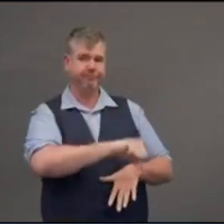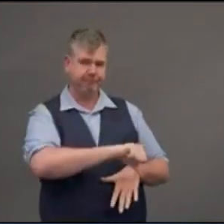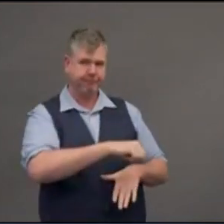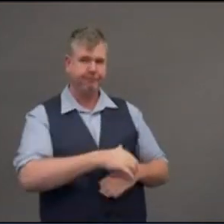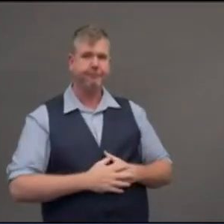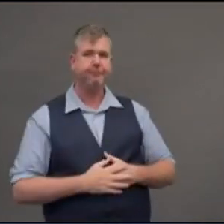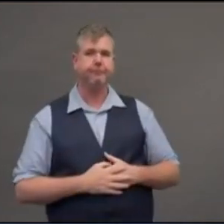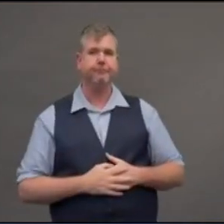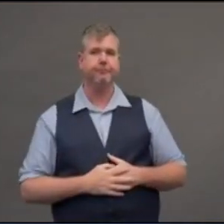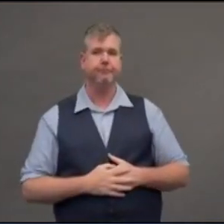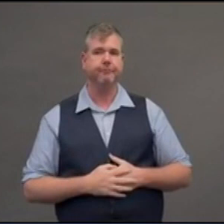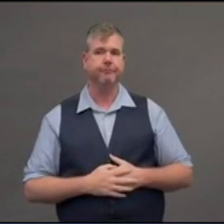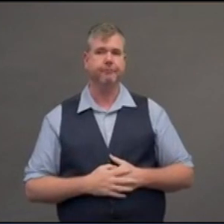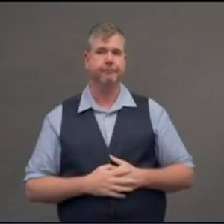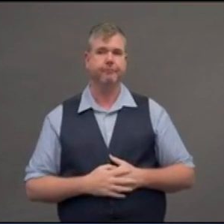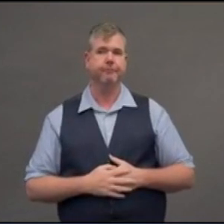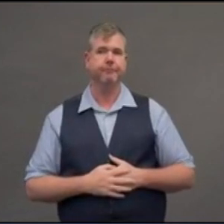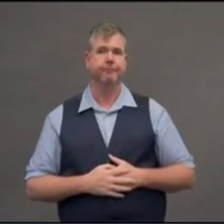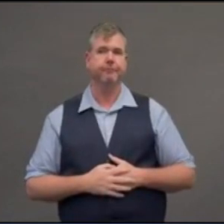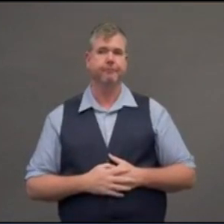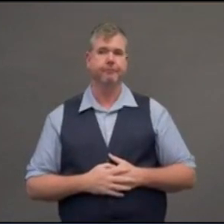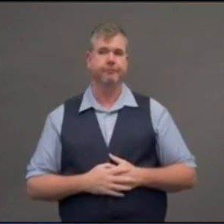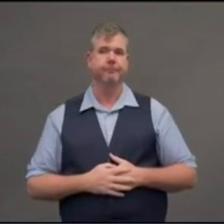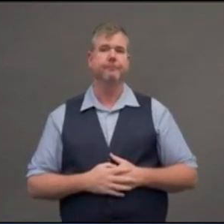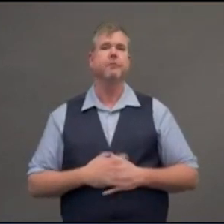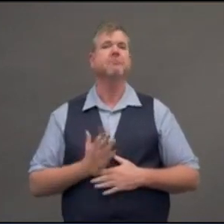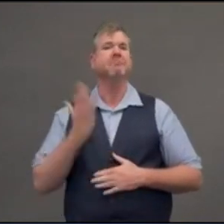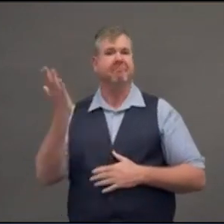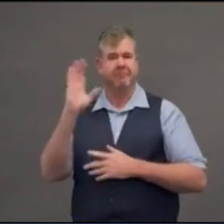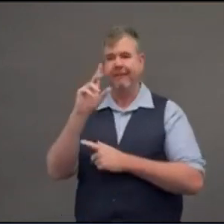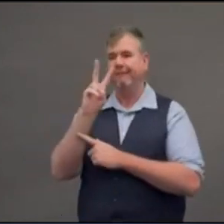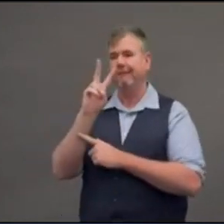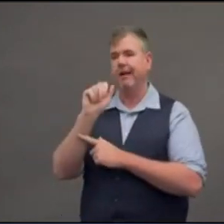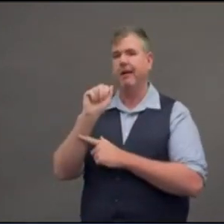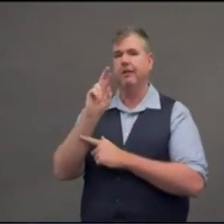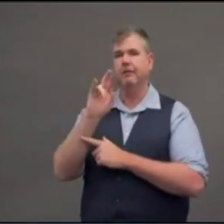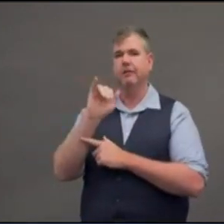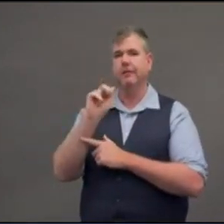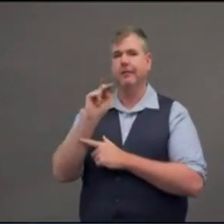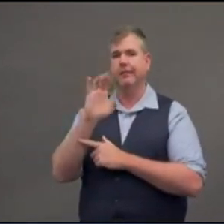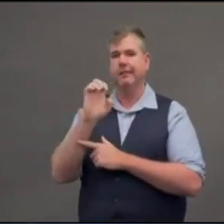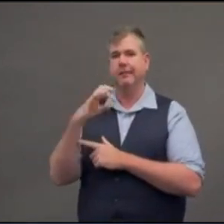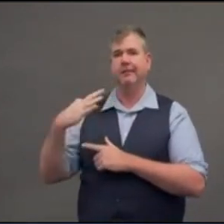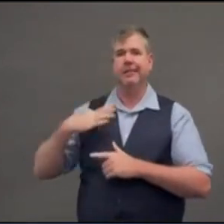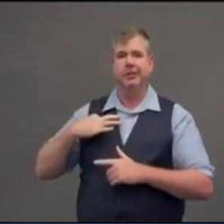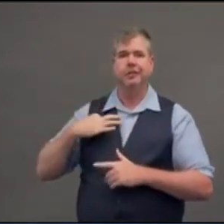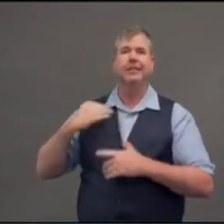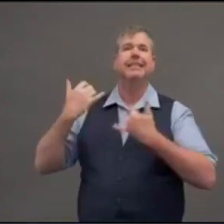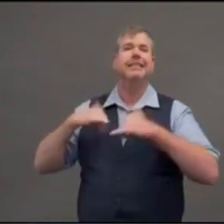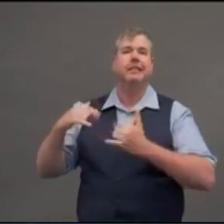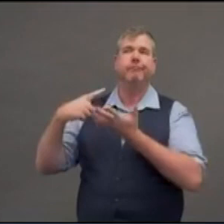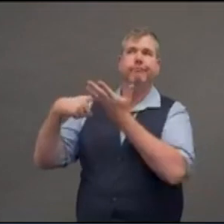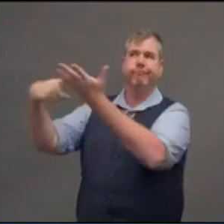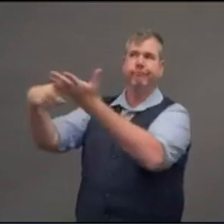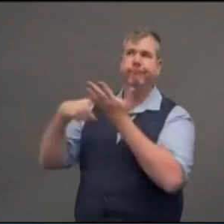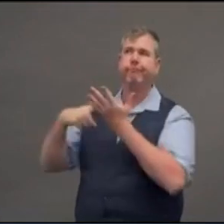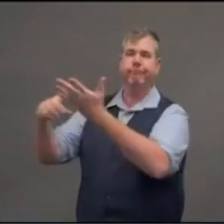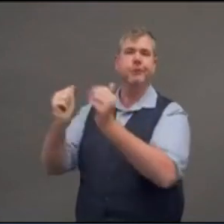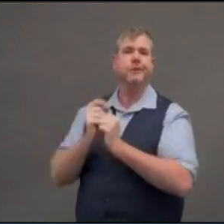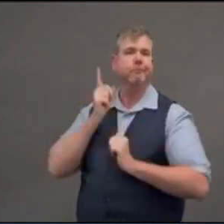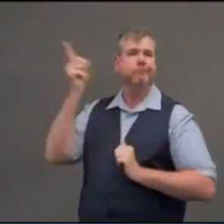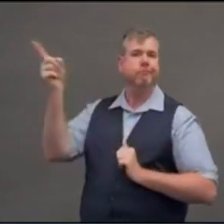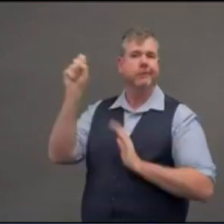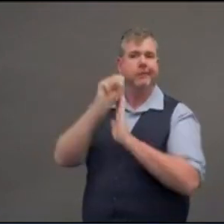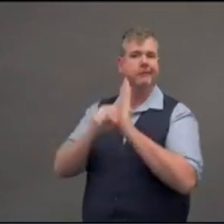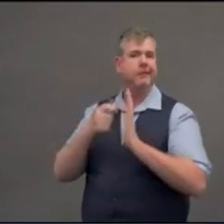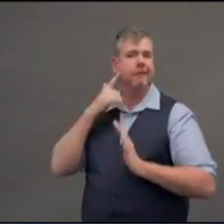has to be followed. We are still in conversations and discussions with the state about that application, but we wanted to make